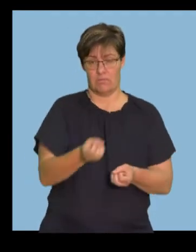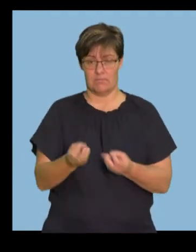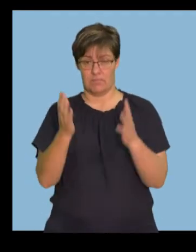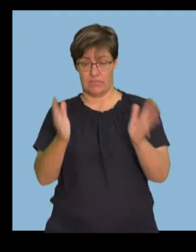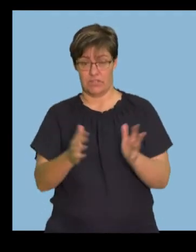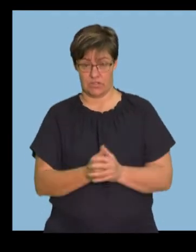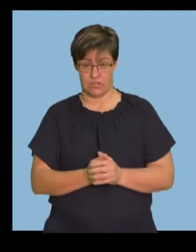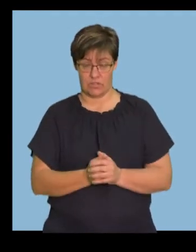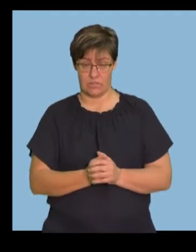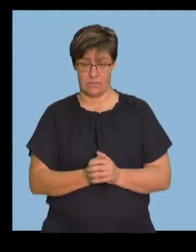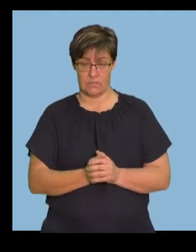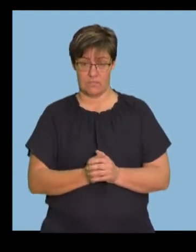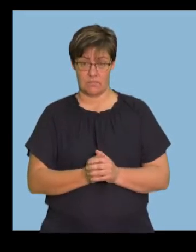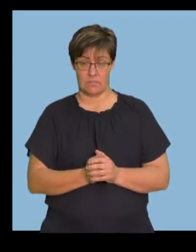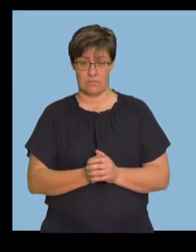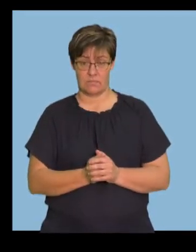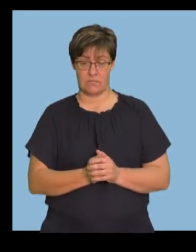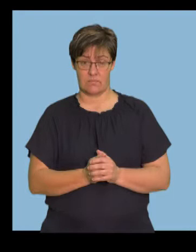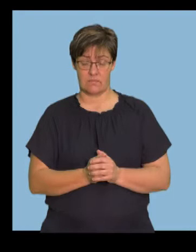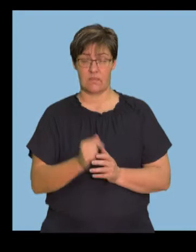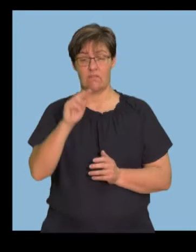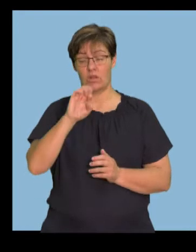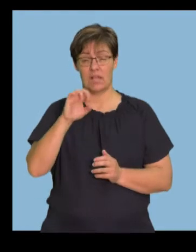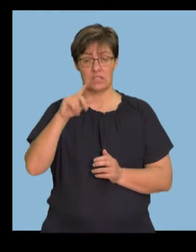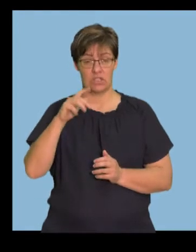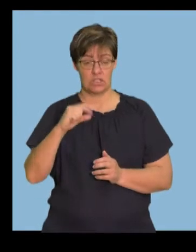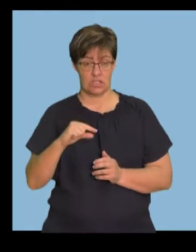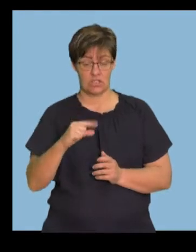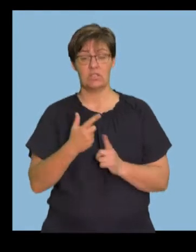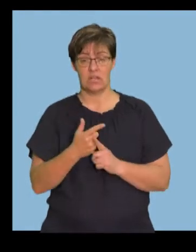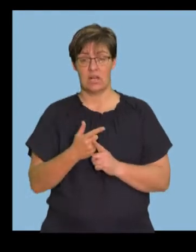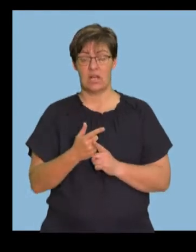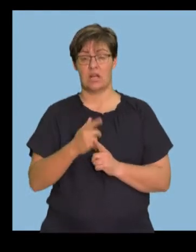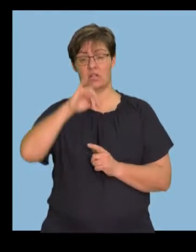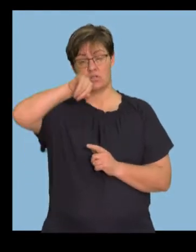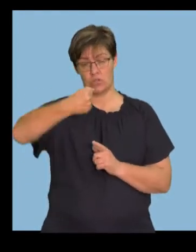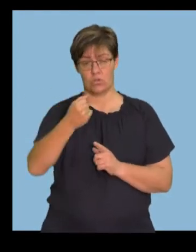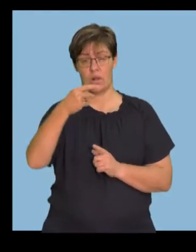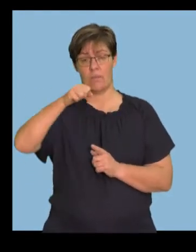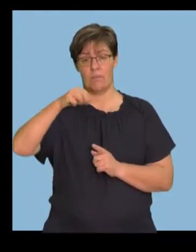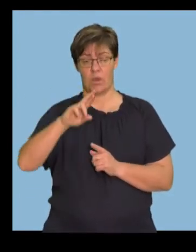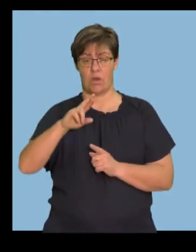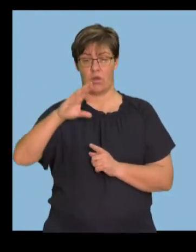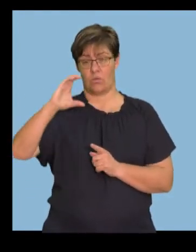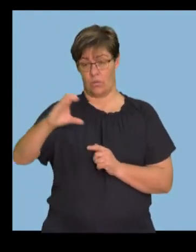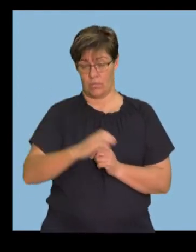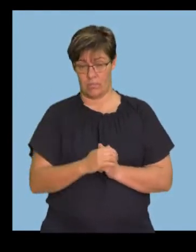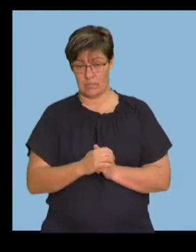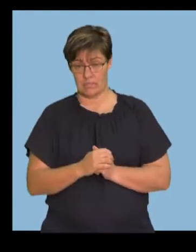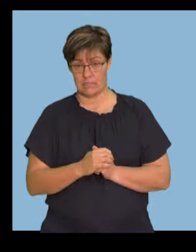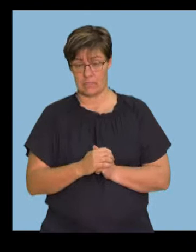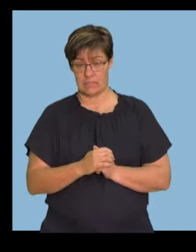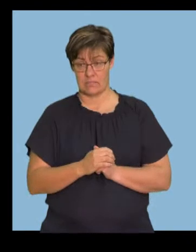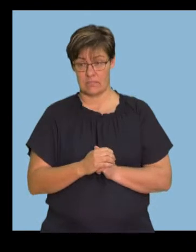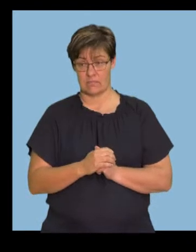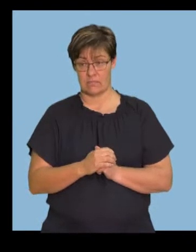power, okay? Because we know that voltage is equals to joule per coulomb, okay? That's a joule